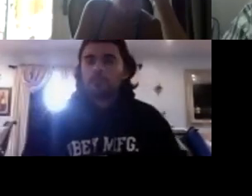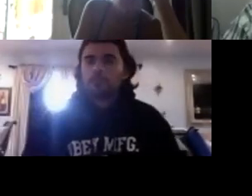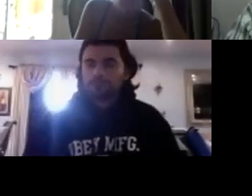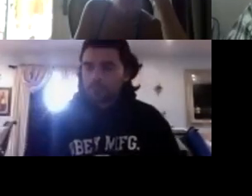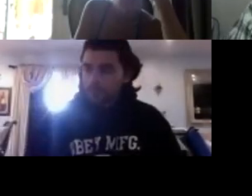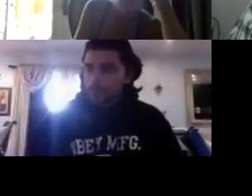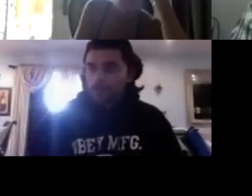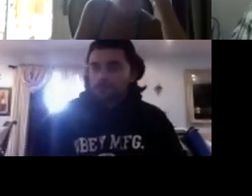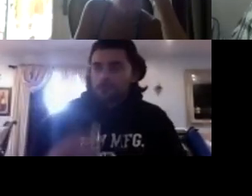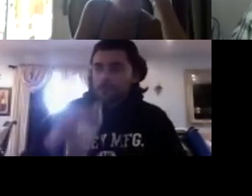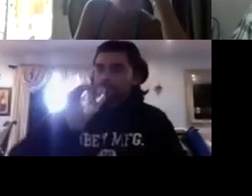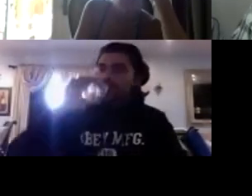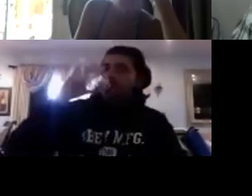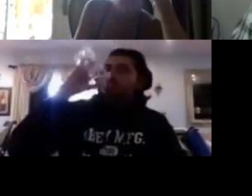back